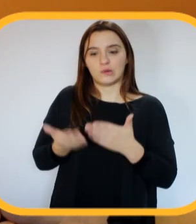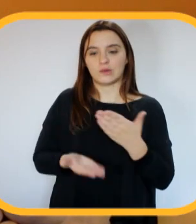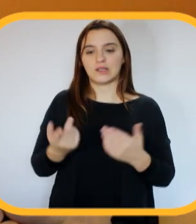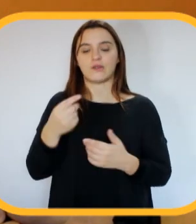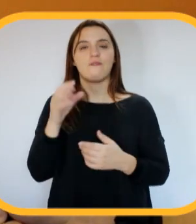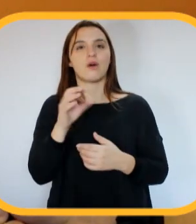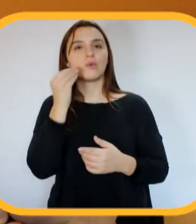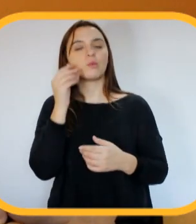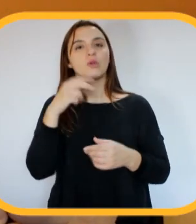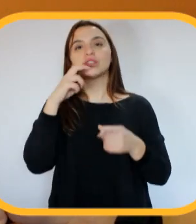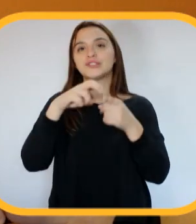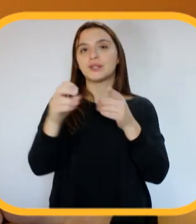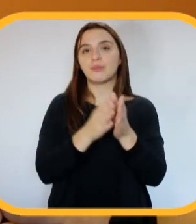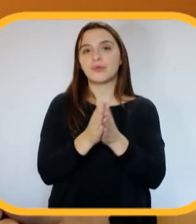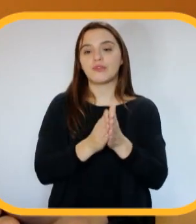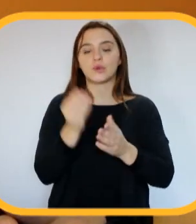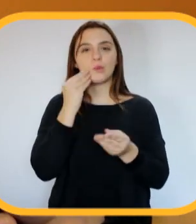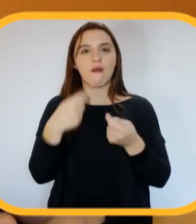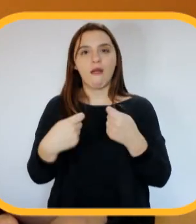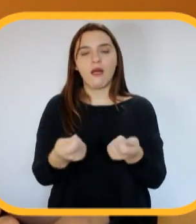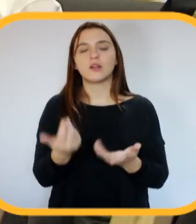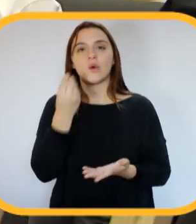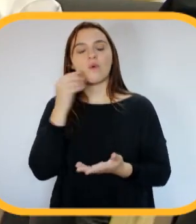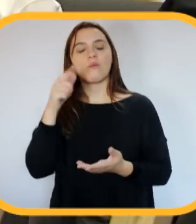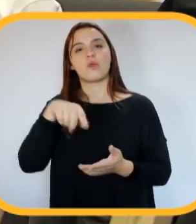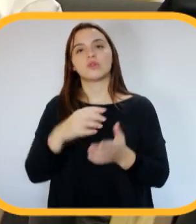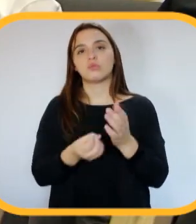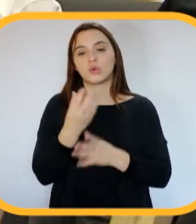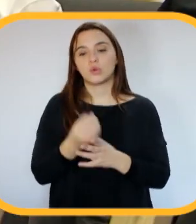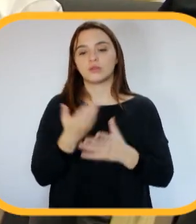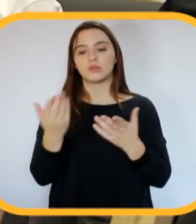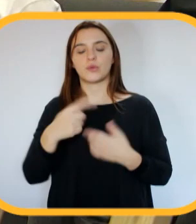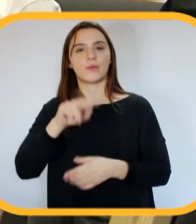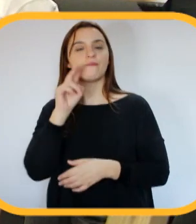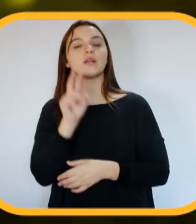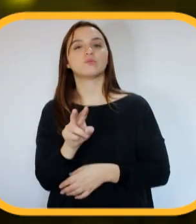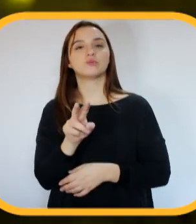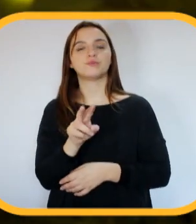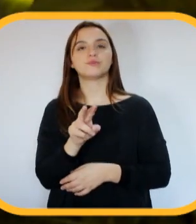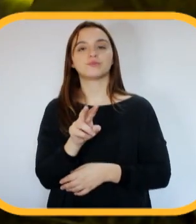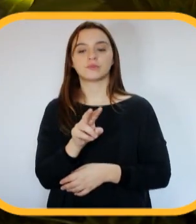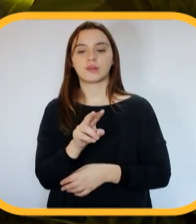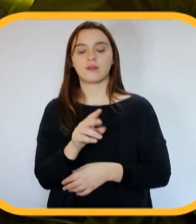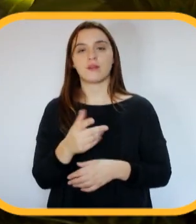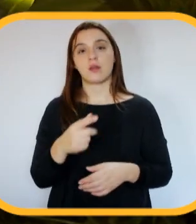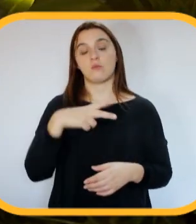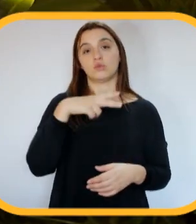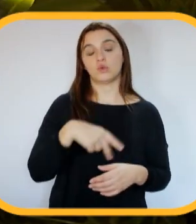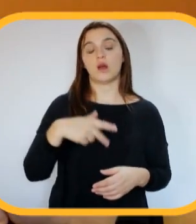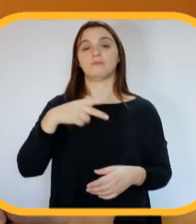from the way we use our energy to the way we consume it to the way we produce. So we see that in